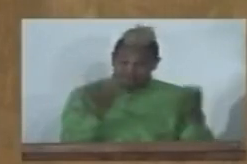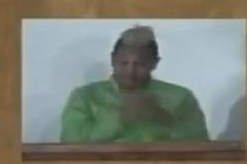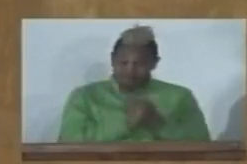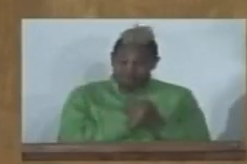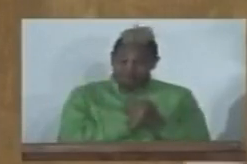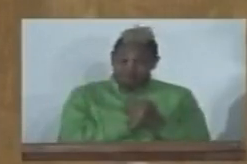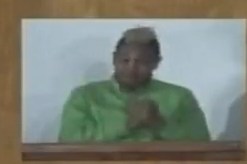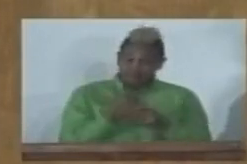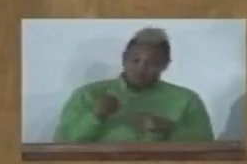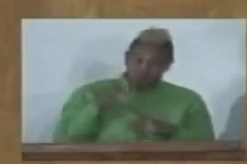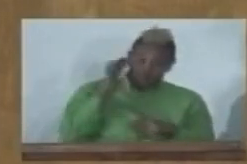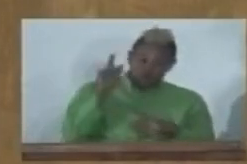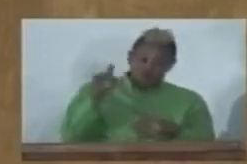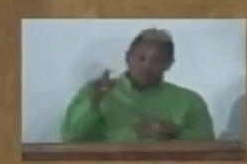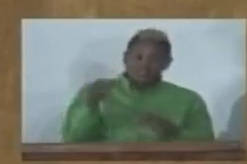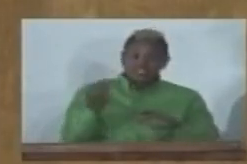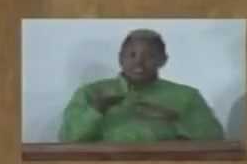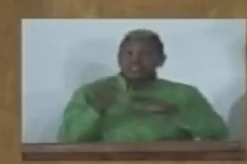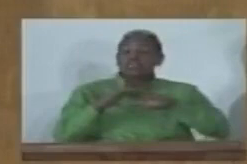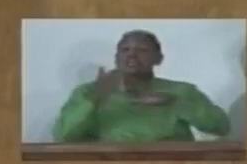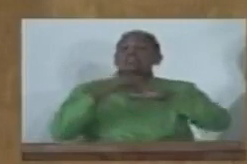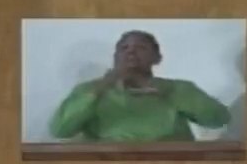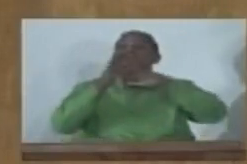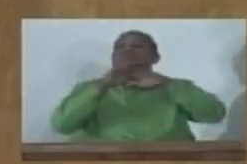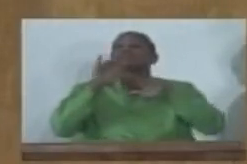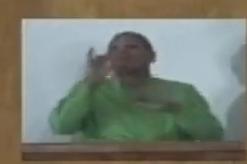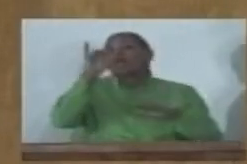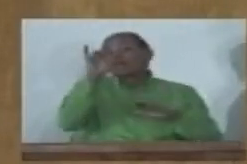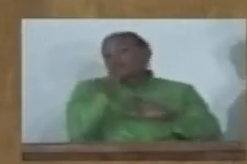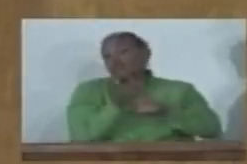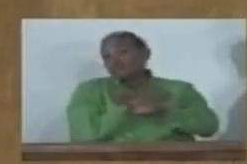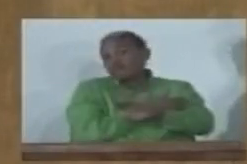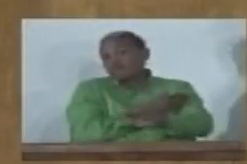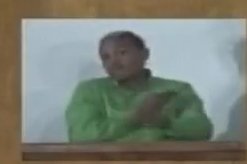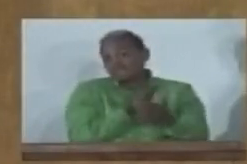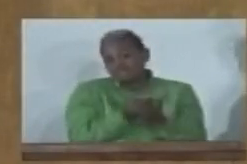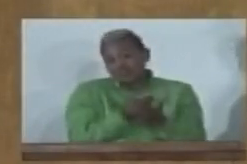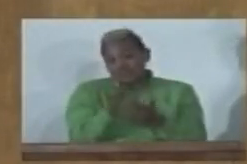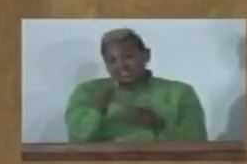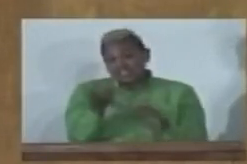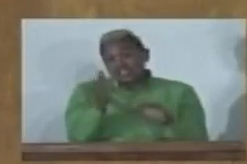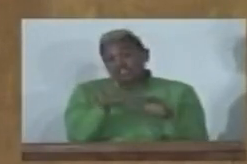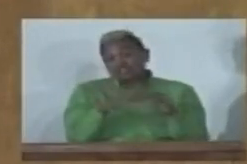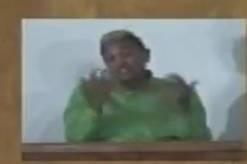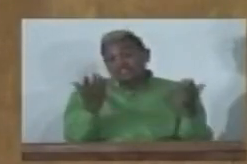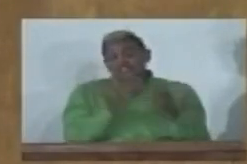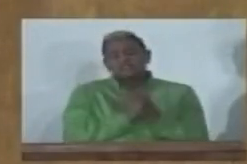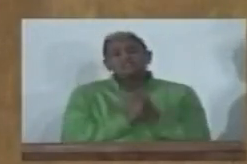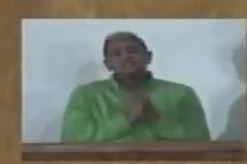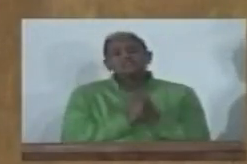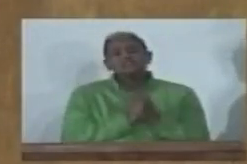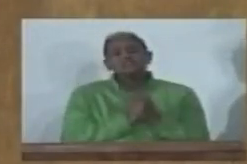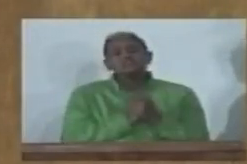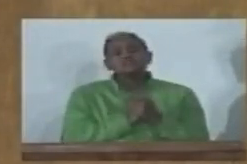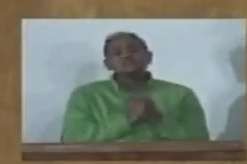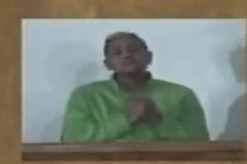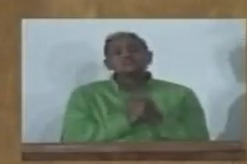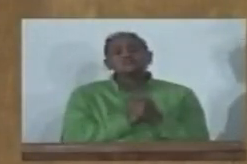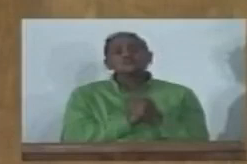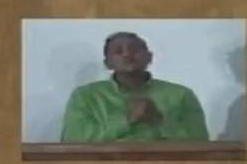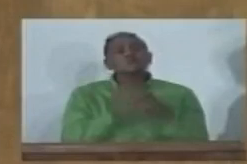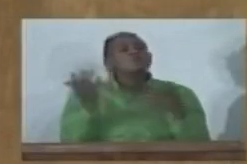Will we need to increase the airport improvement fund? What is the